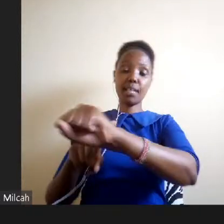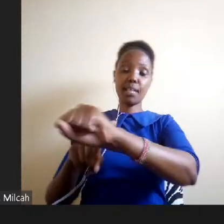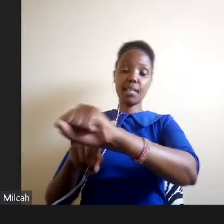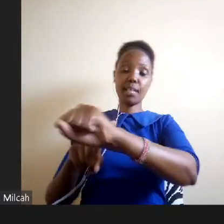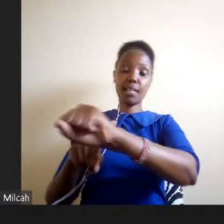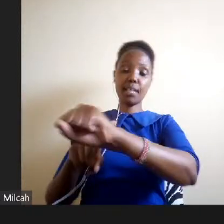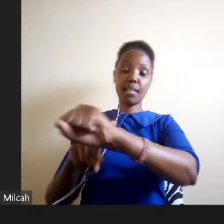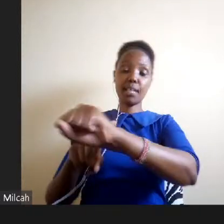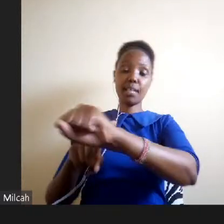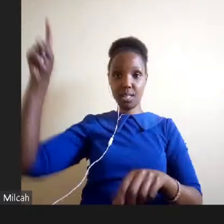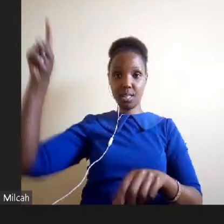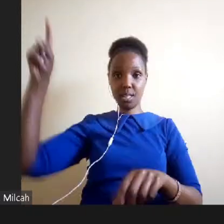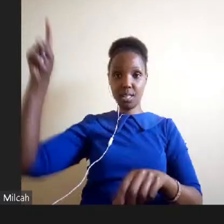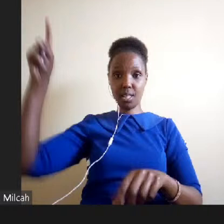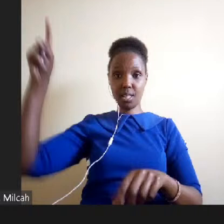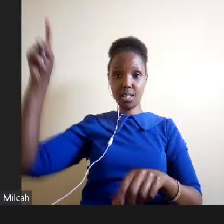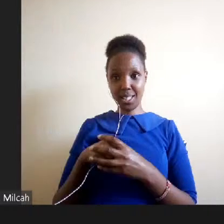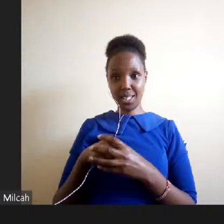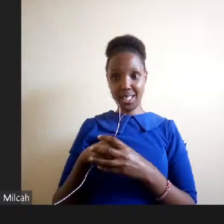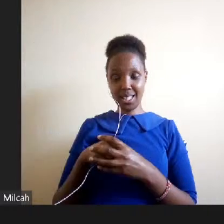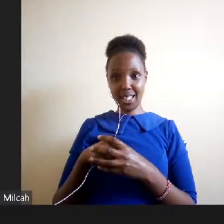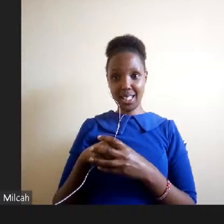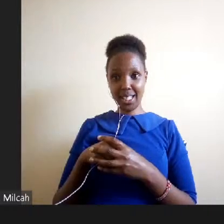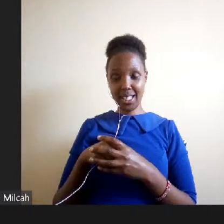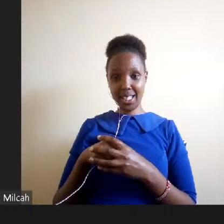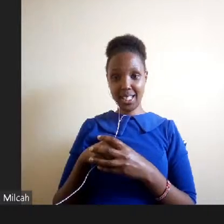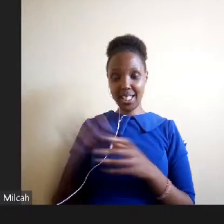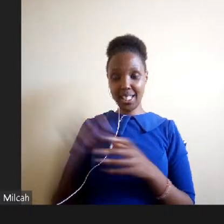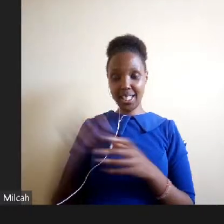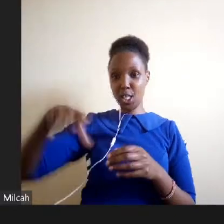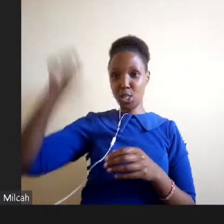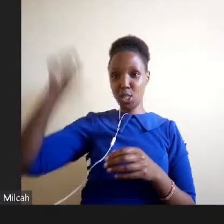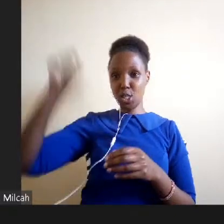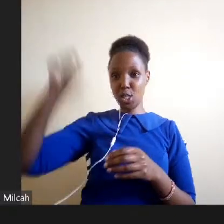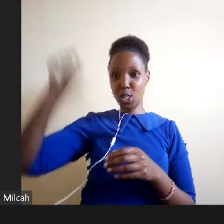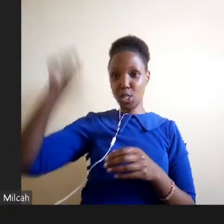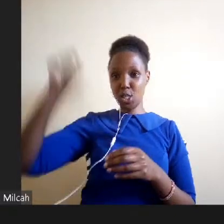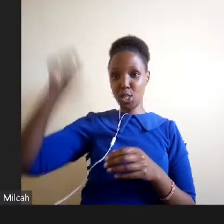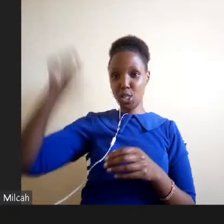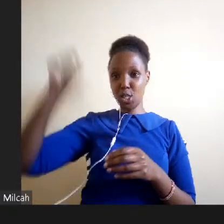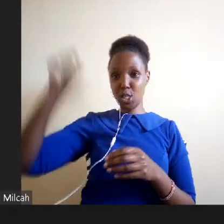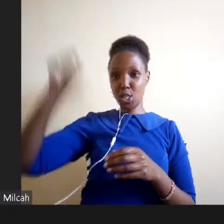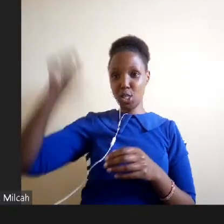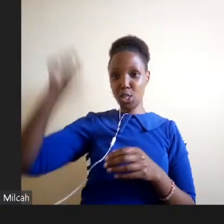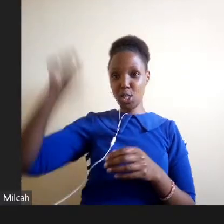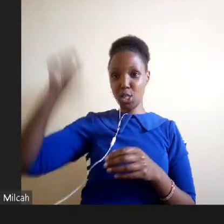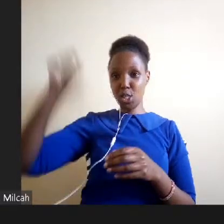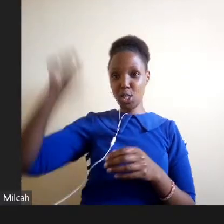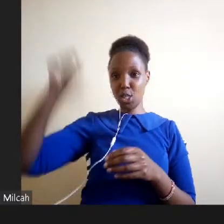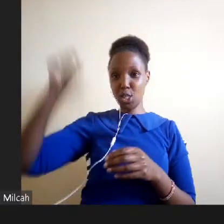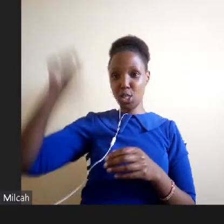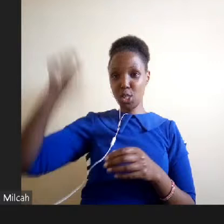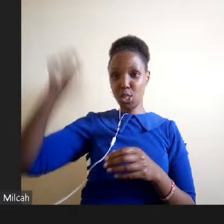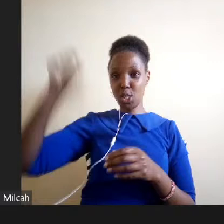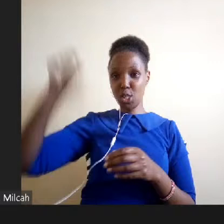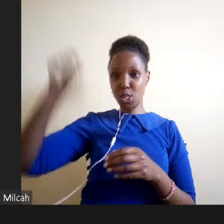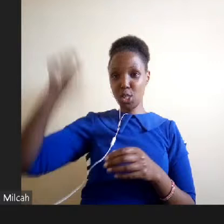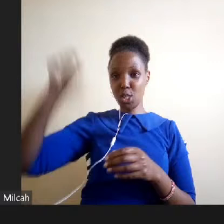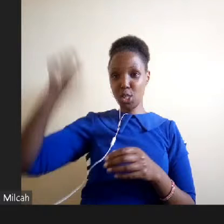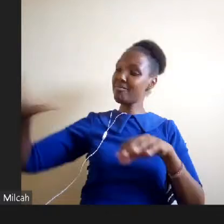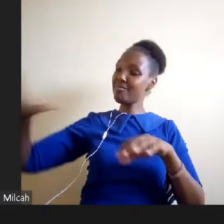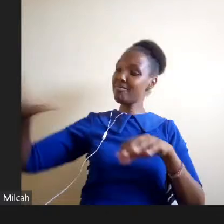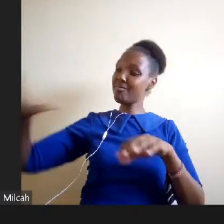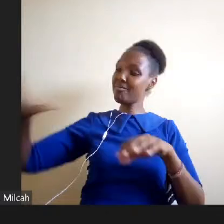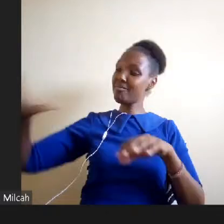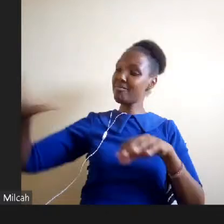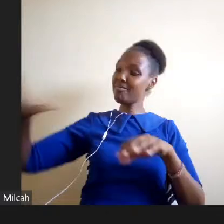you're choosing the right time, also choose the right ambience and the right environment. I keep telling parents who I engage with often, whenever you want